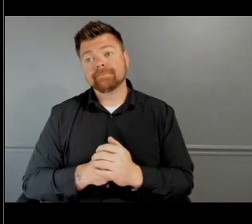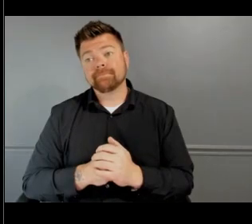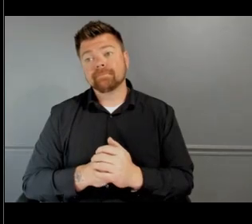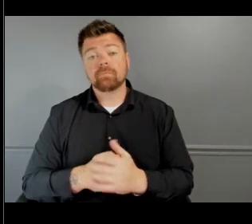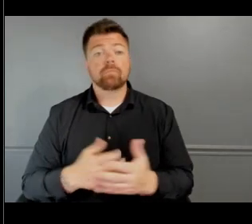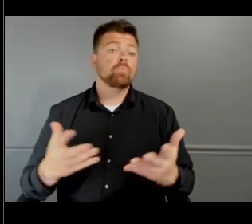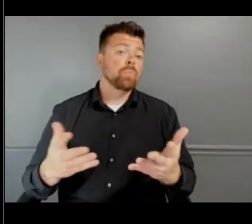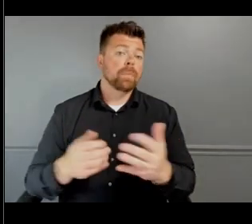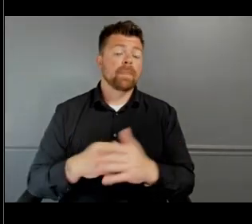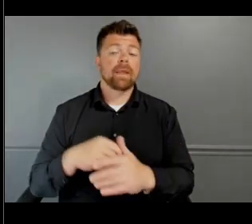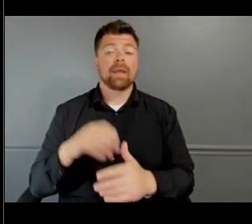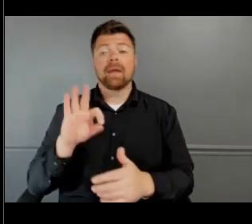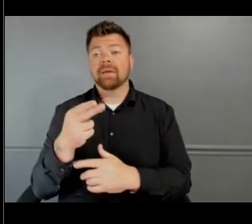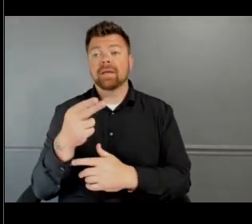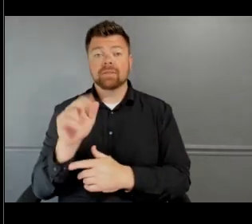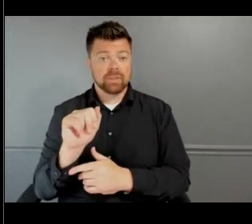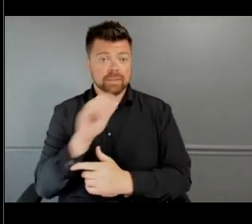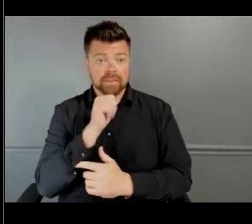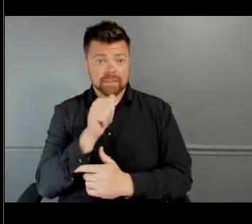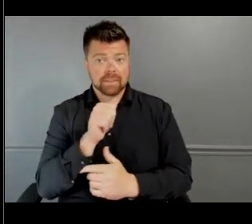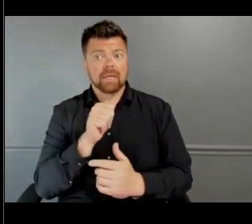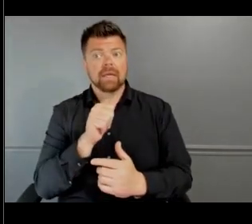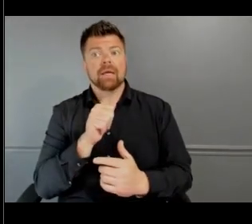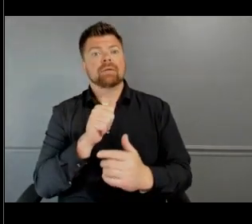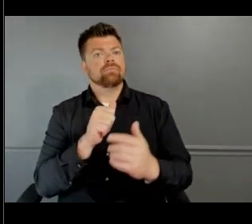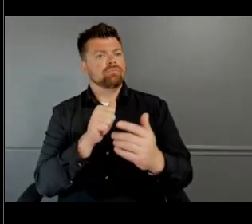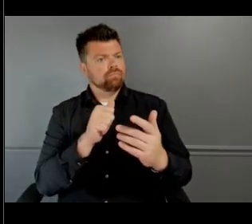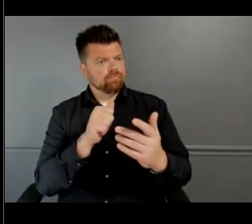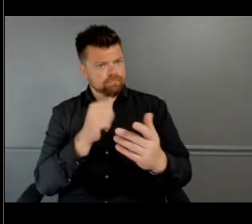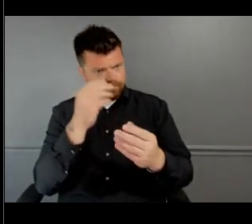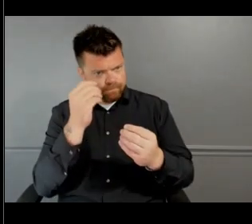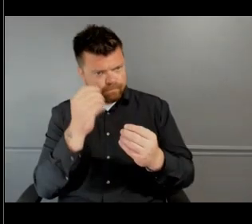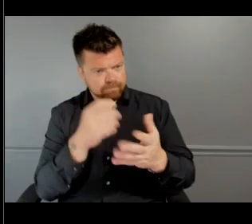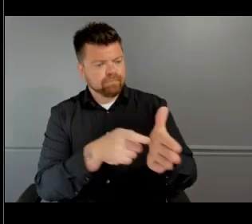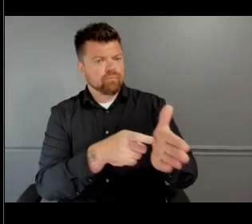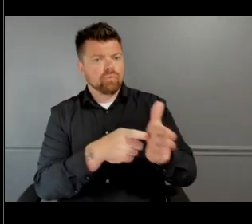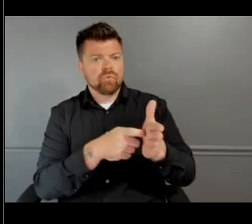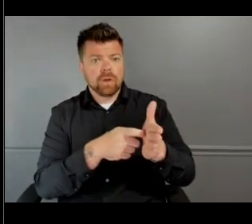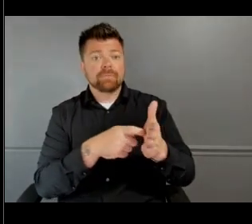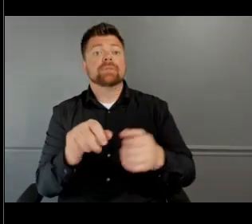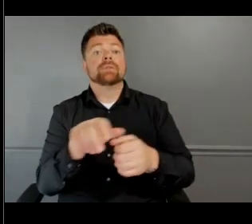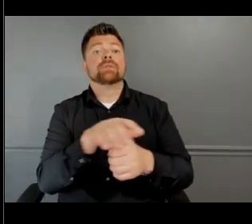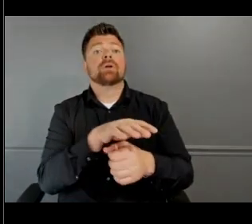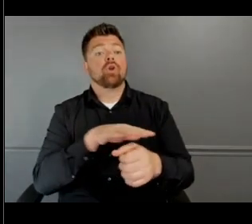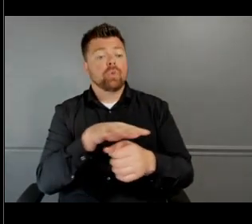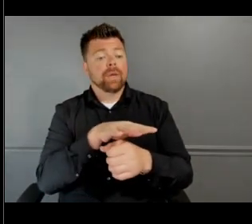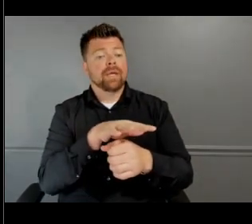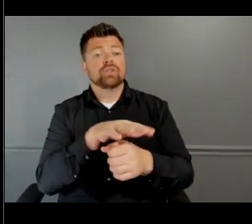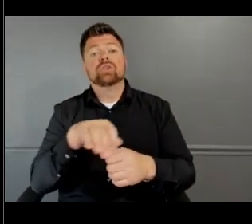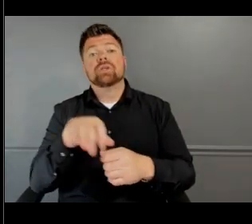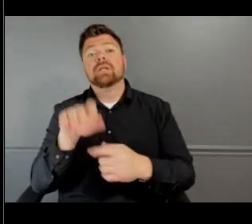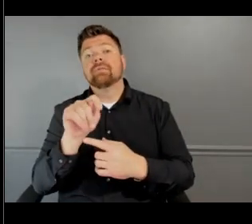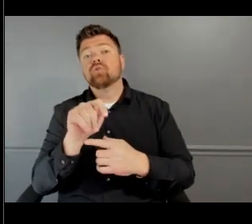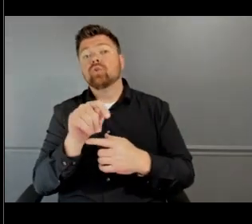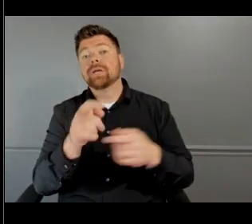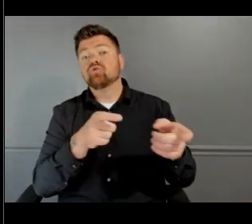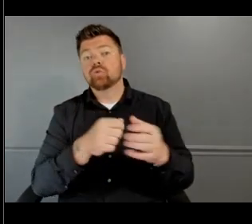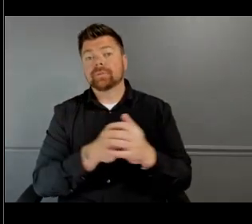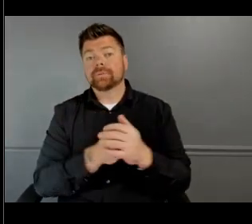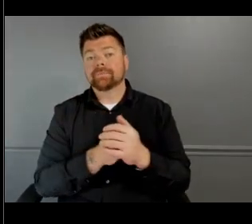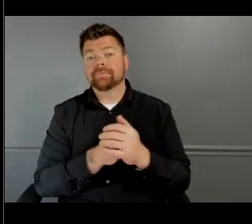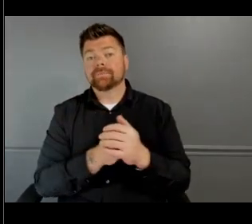The Fair Housing Act does not impose requirements on the location of the lavatory controls, but